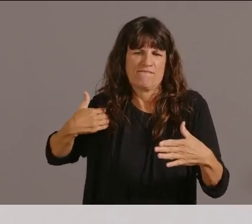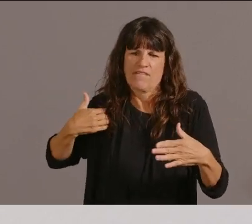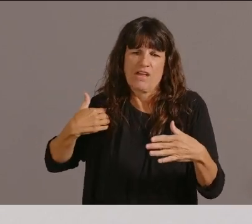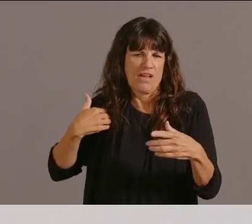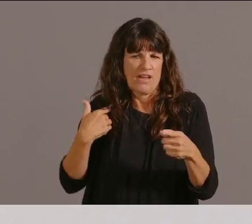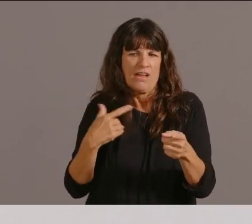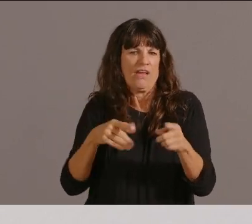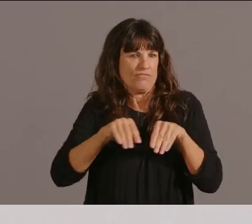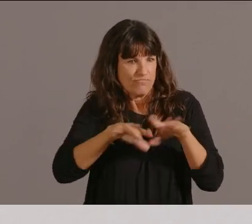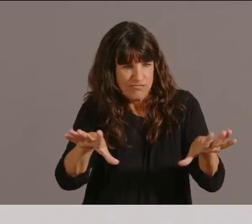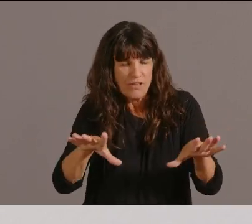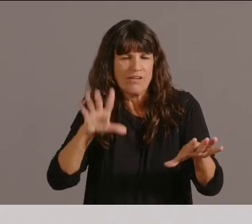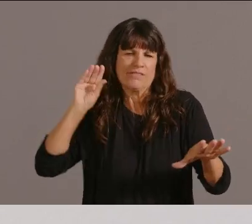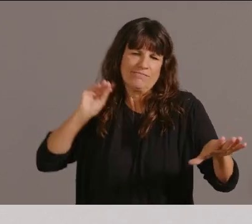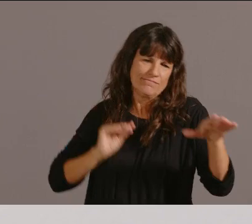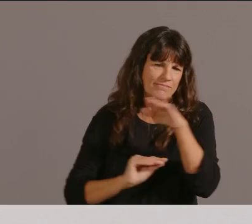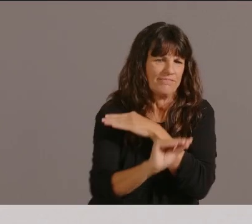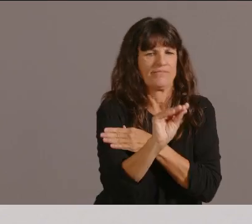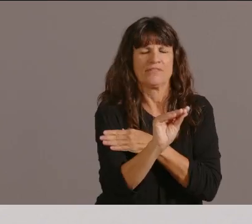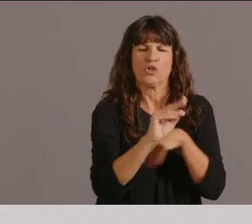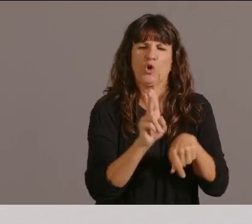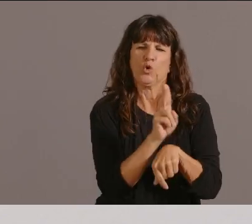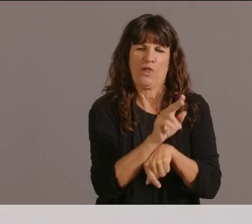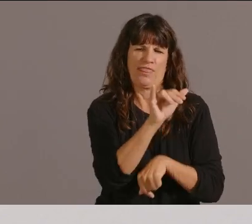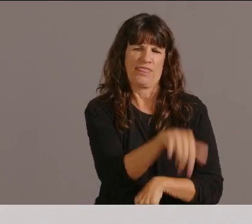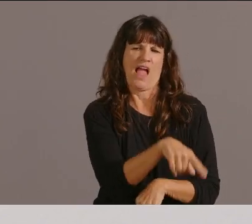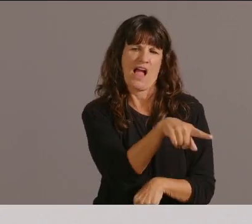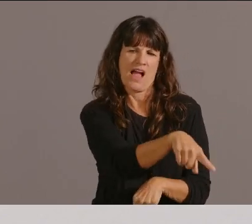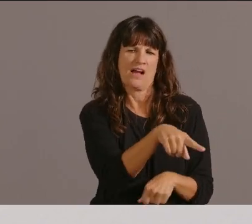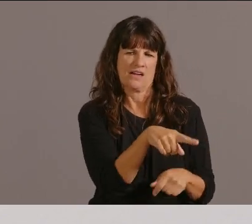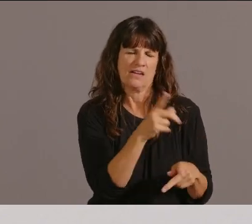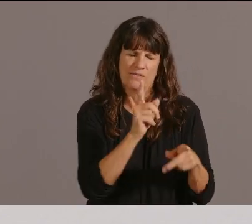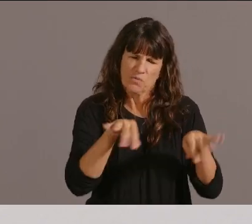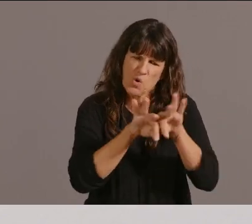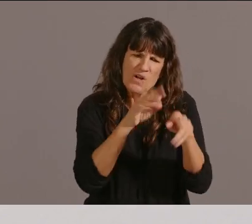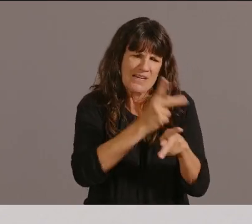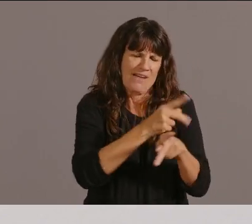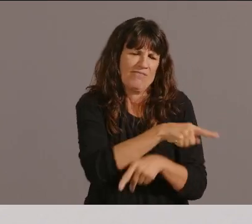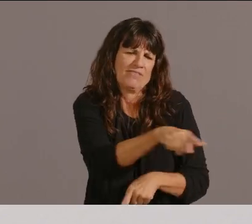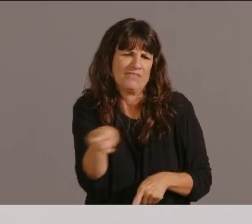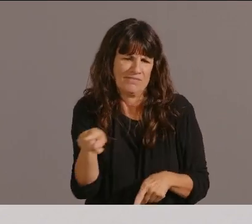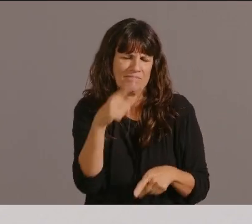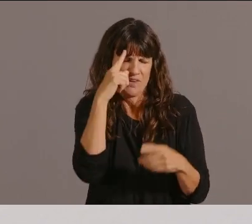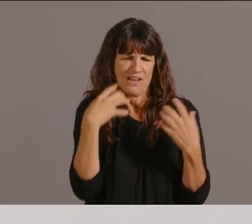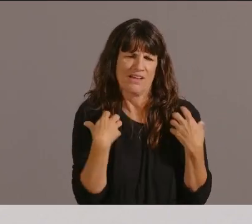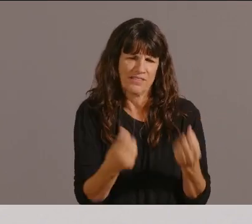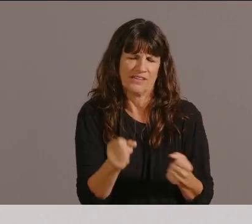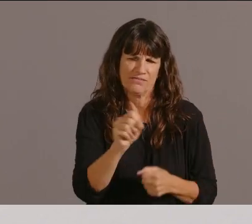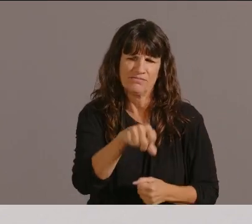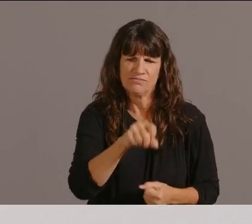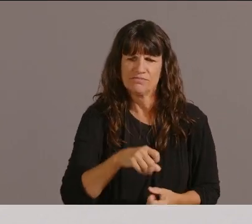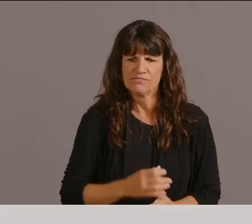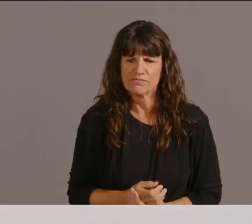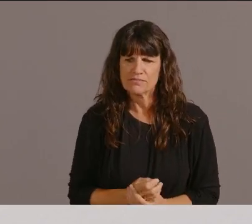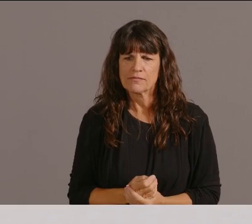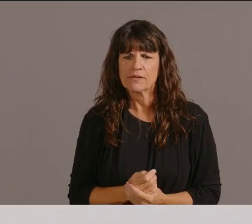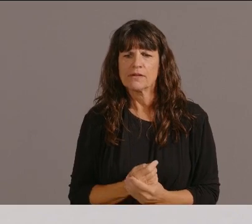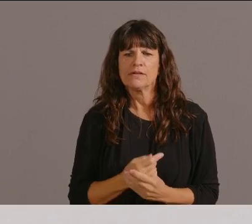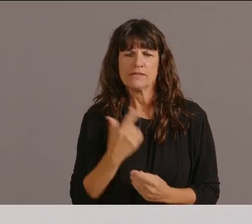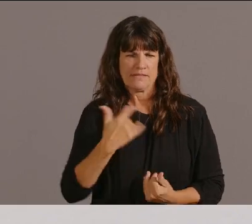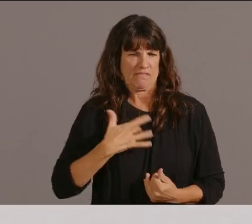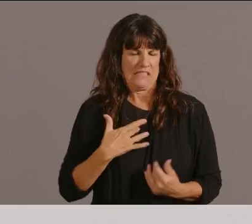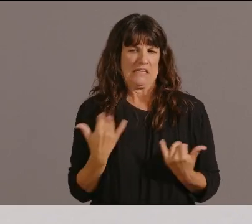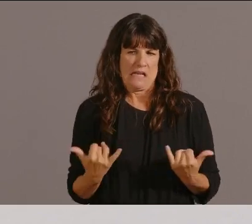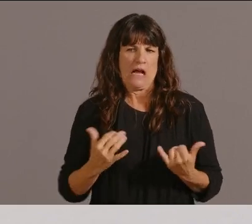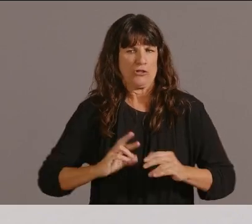and making sure that you're taking care of your mental health as well. And so we think that we're at a really good spot for these types of initiatives